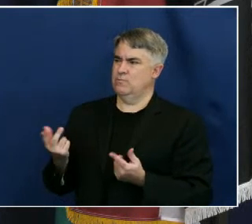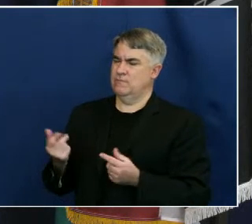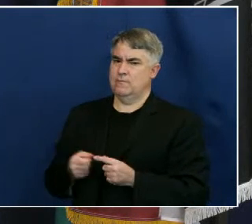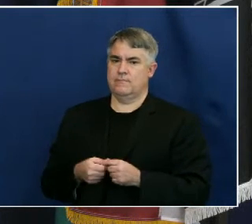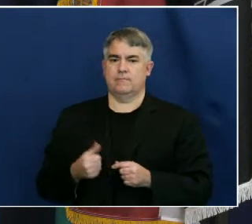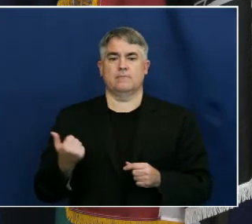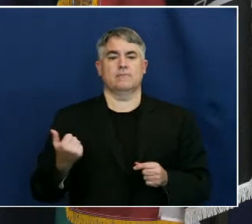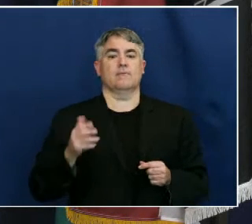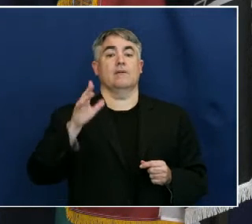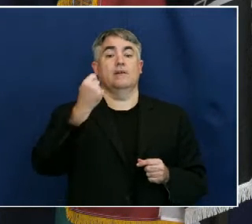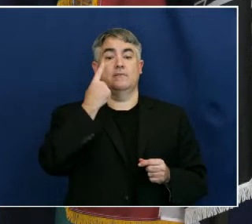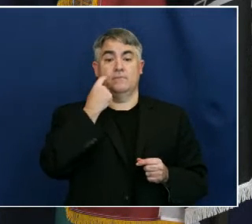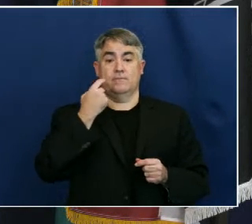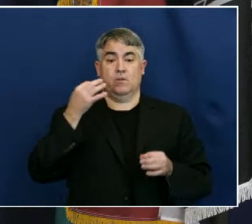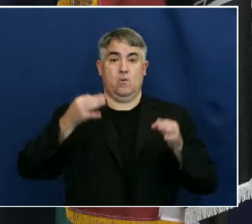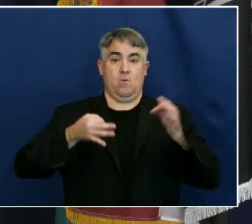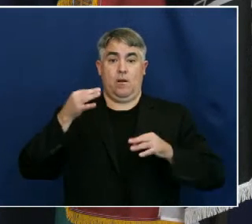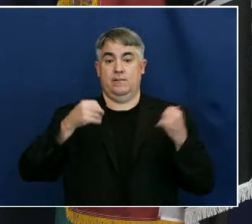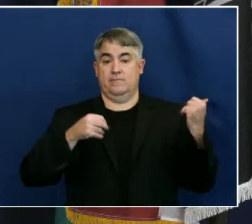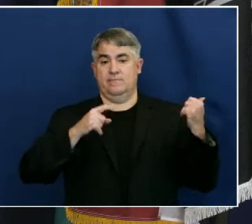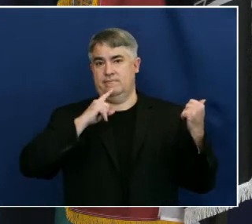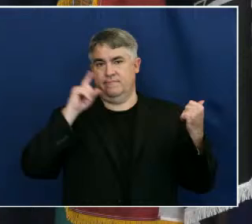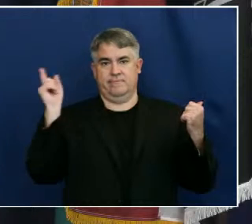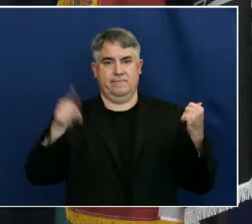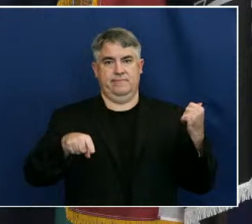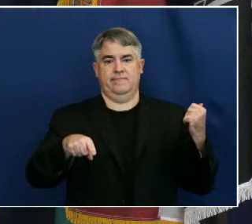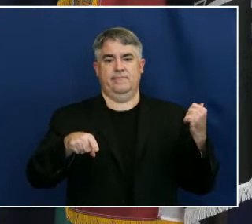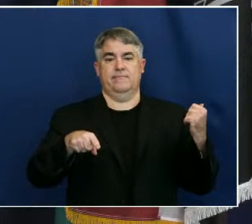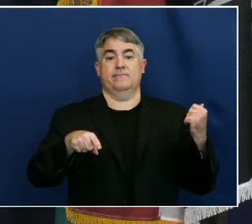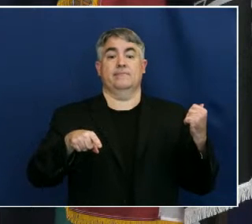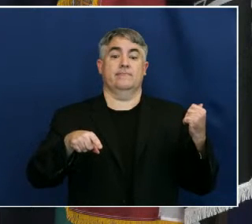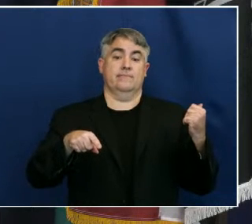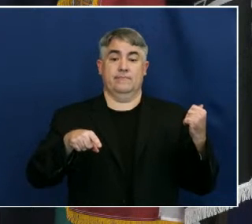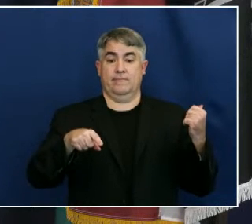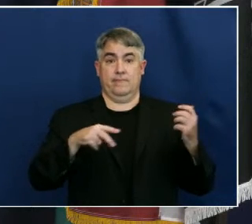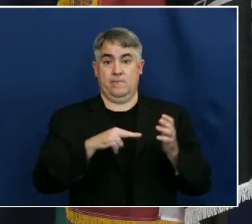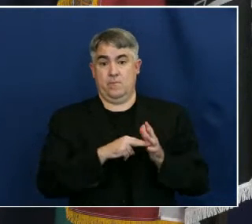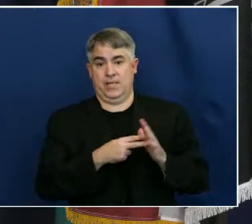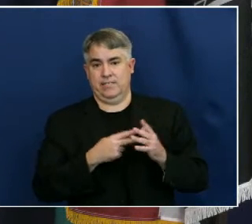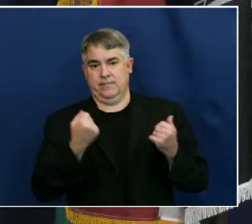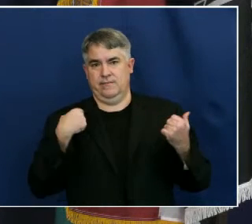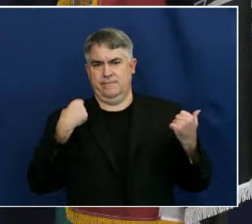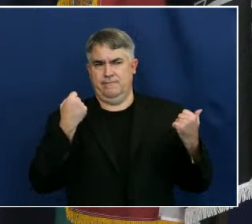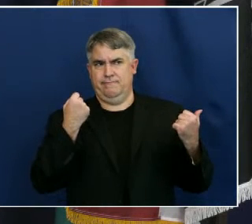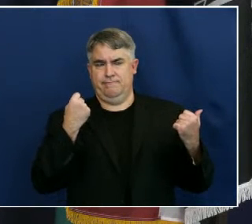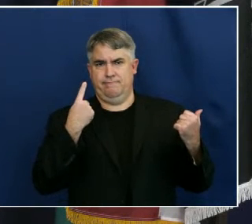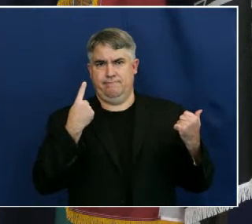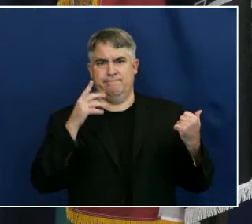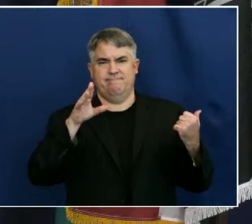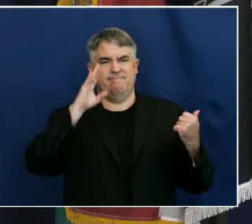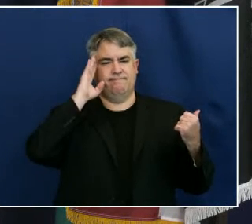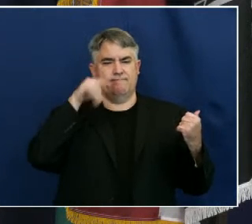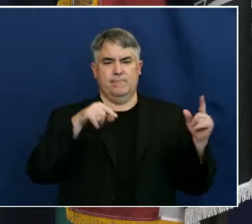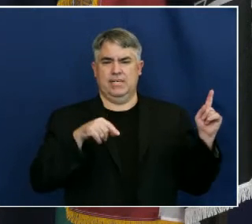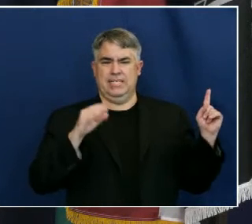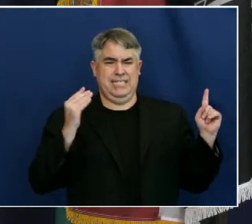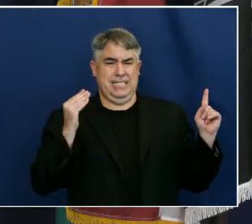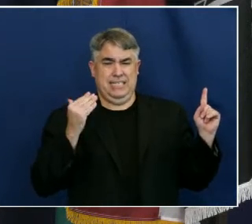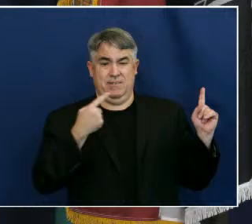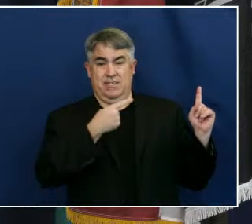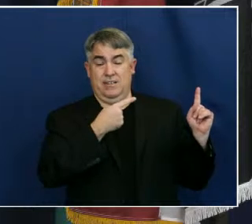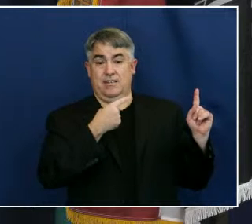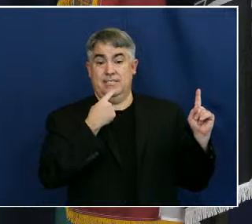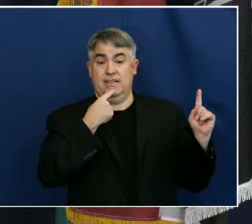ruling. No one's entirely sure what that ruling actually means. What it appears the judge said is that youth sports can